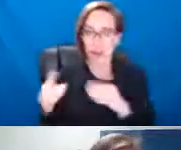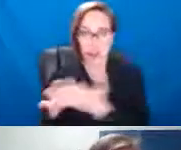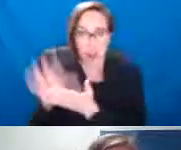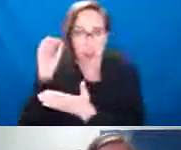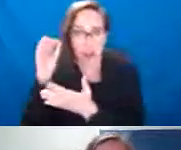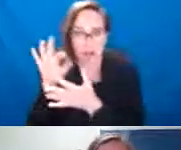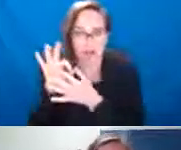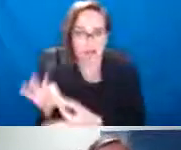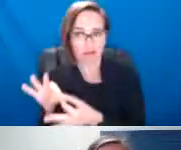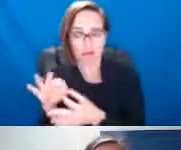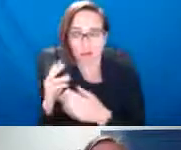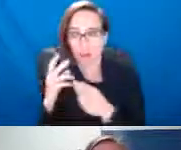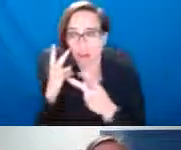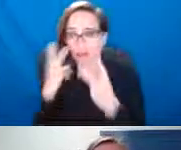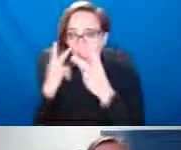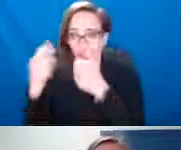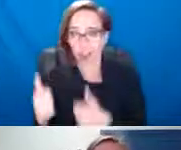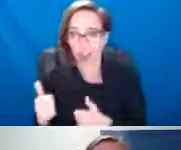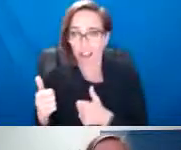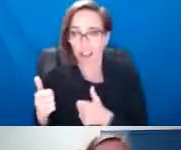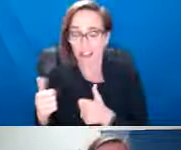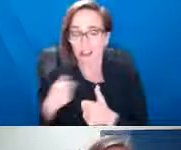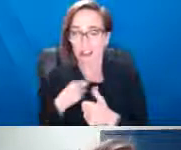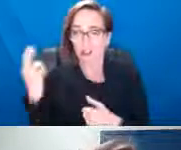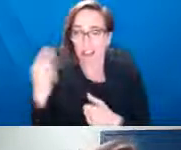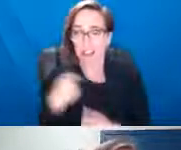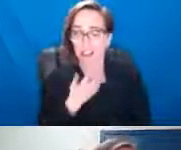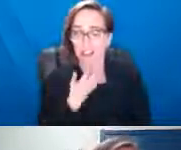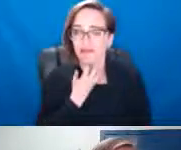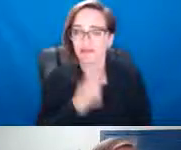about blindness. That was very incorrect on my part.